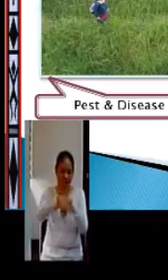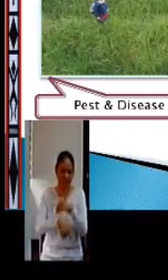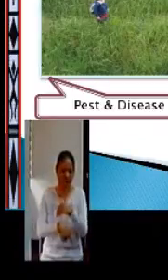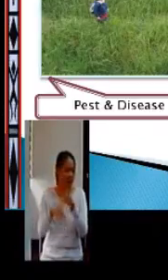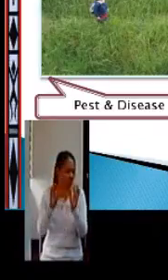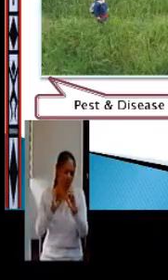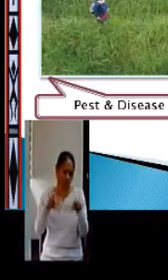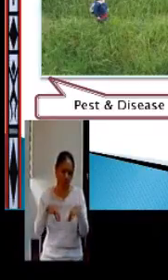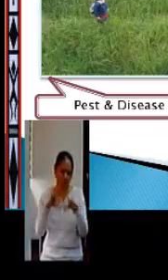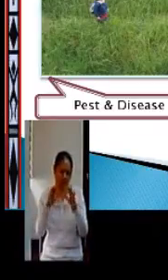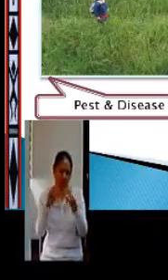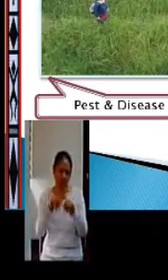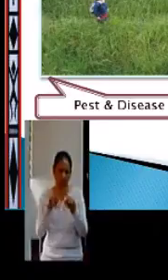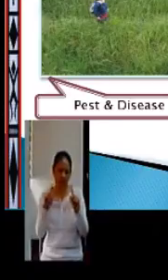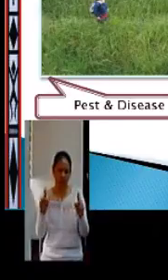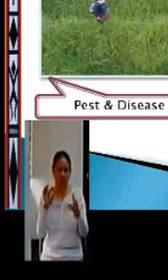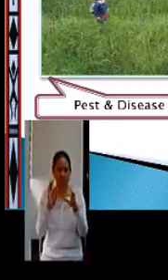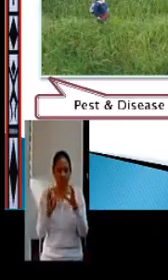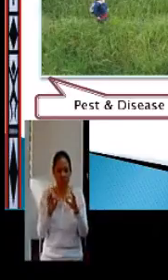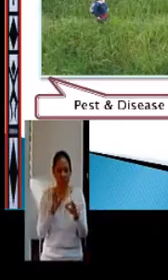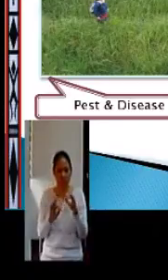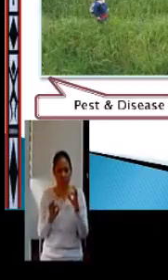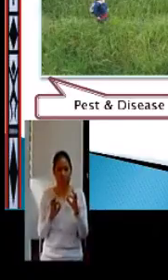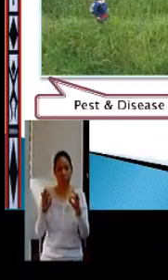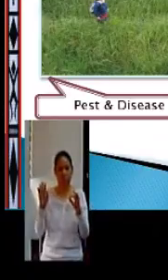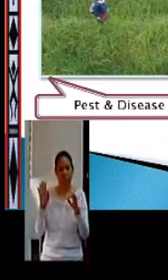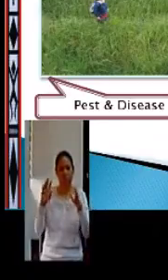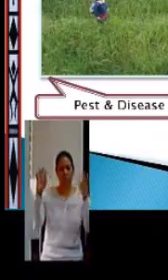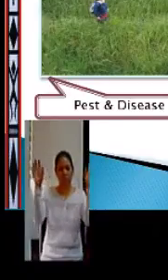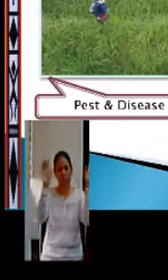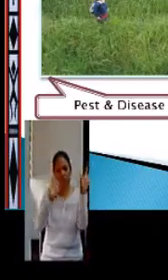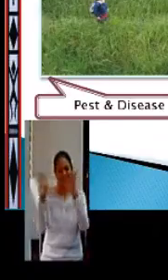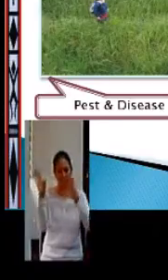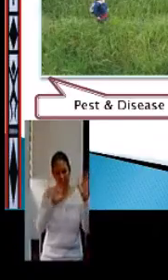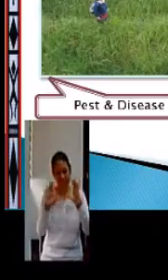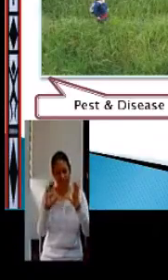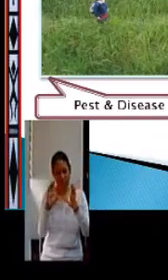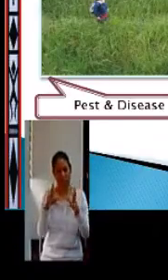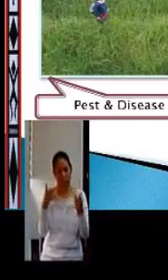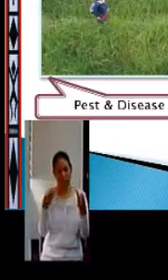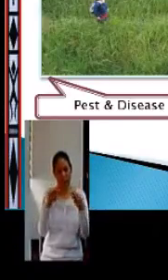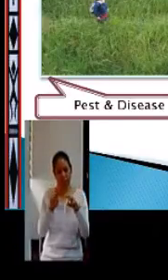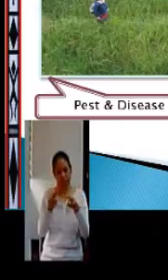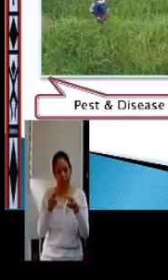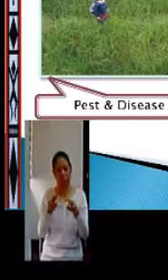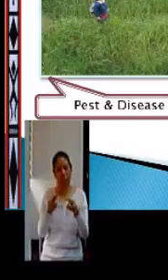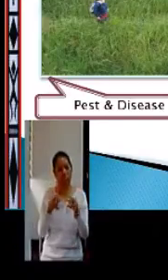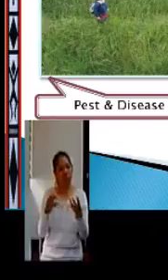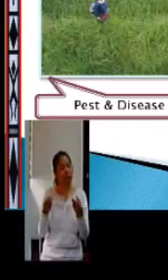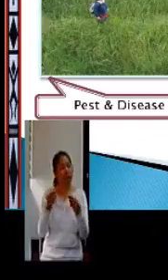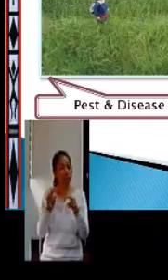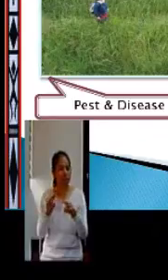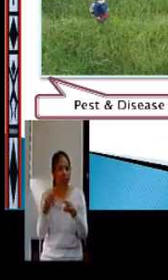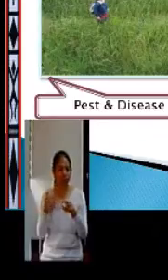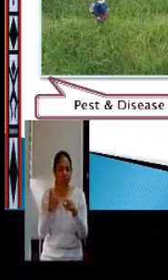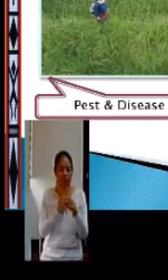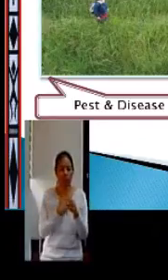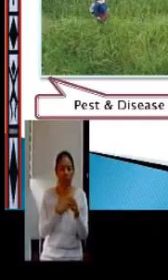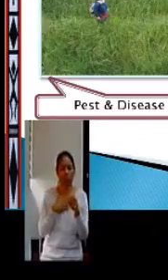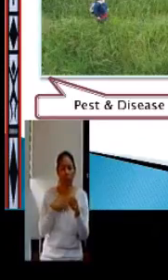amin. Pero when these calamities hit us, ang hinihit is our source of our livelihood and the source of our